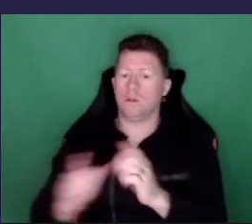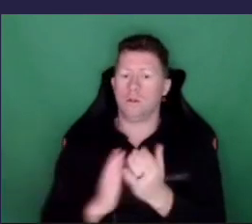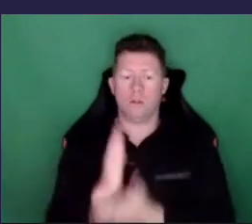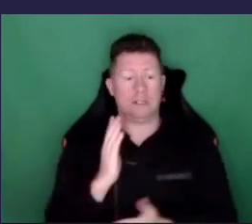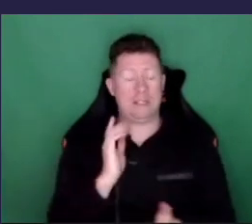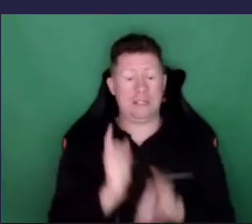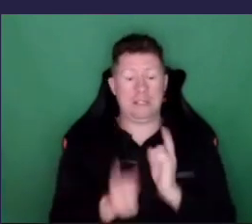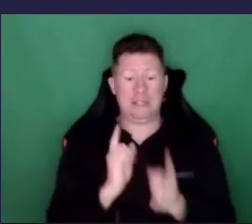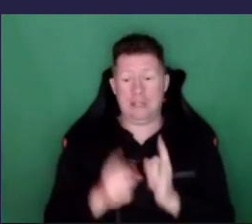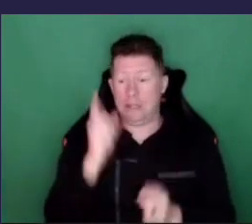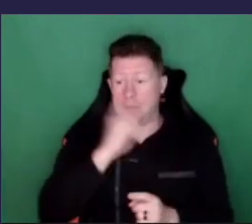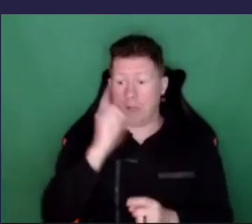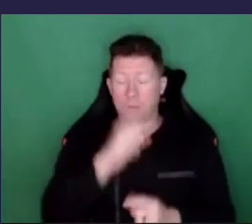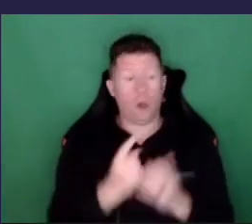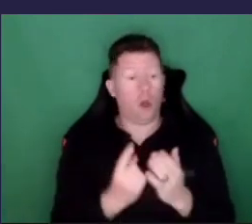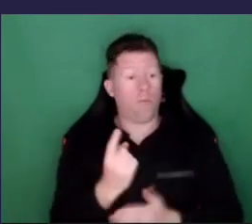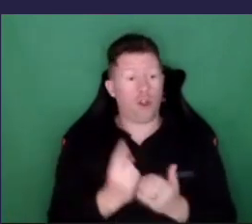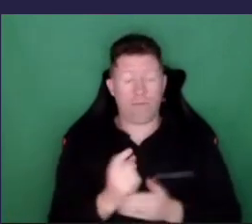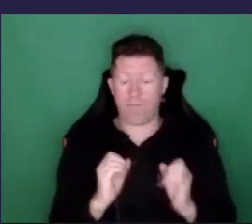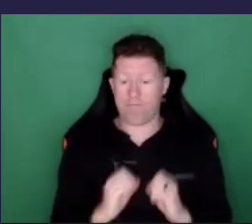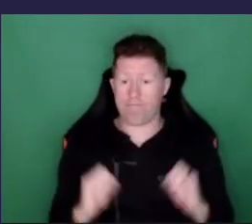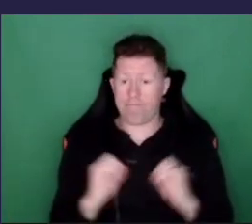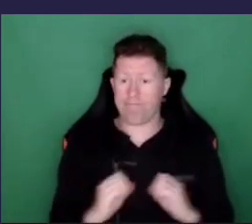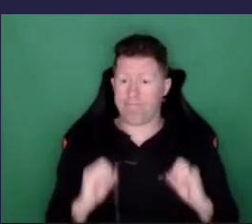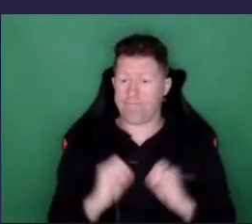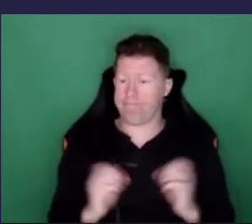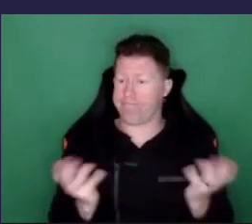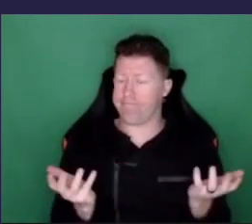many opportunities. And so,